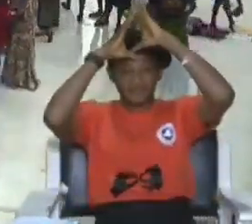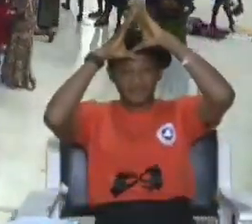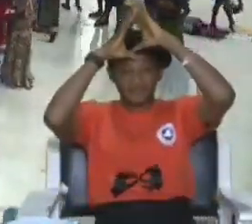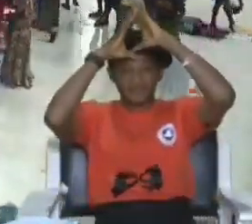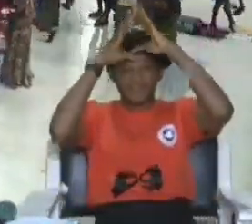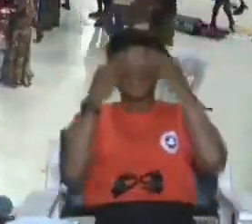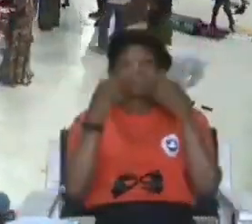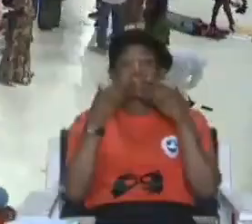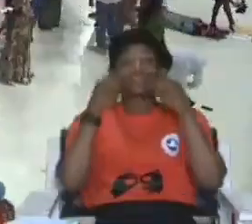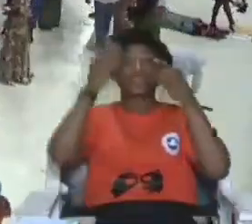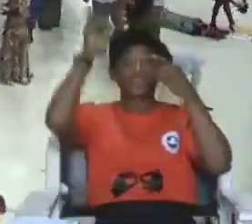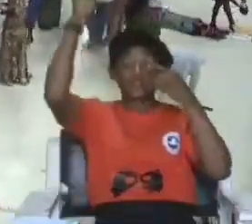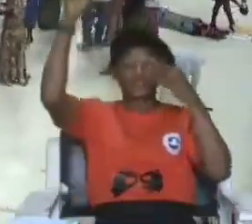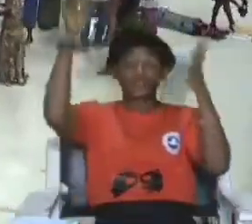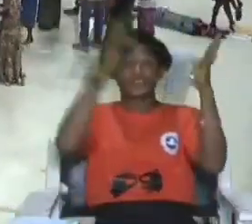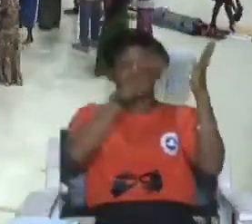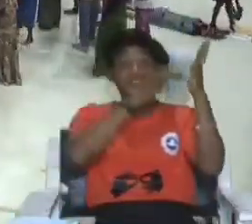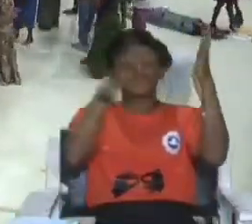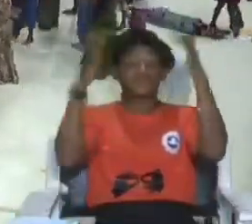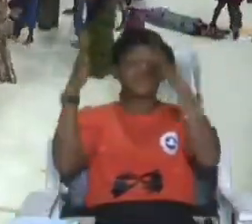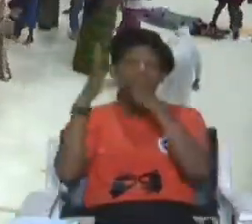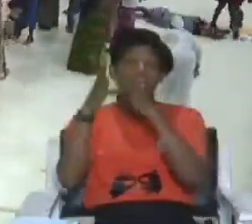Thank you, Jesus.